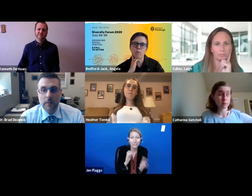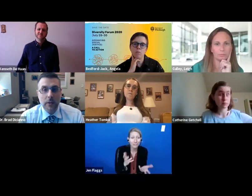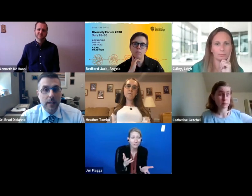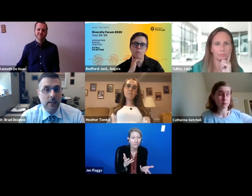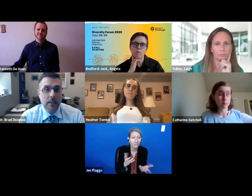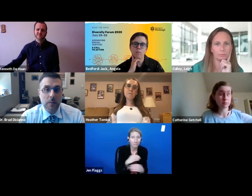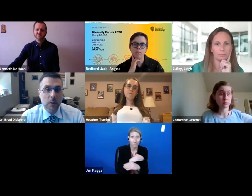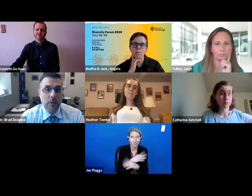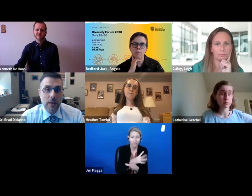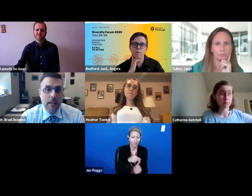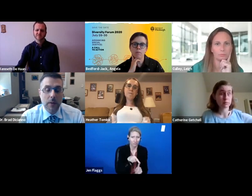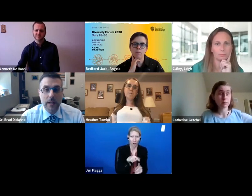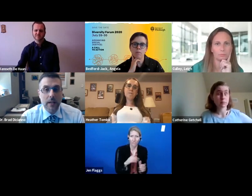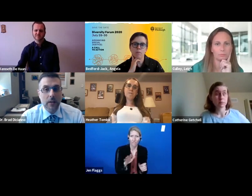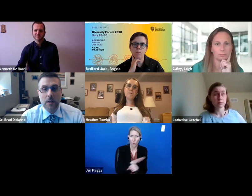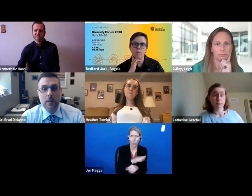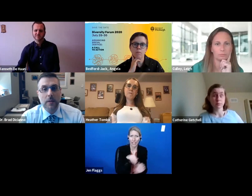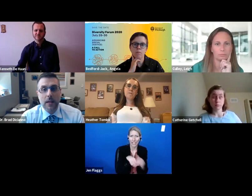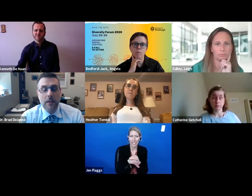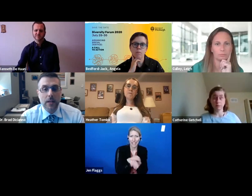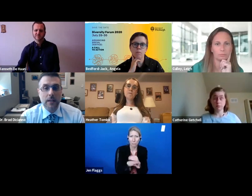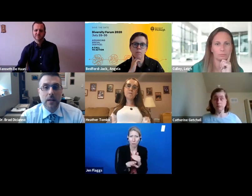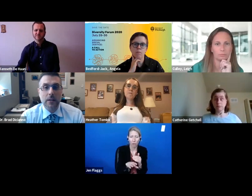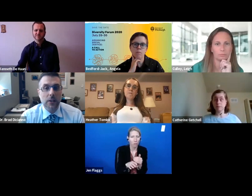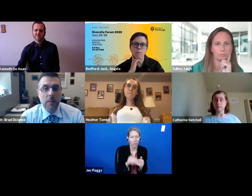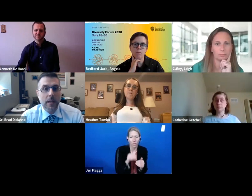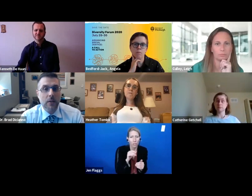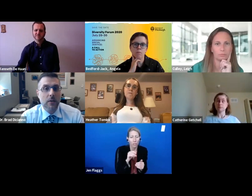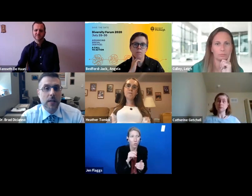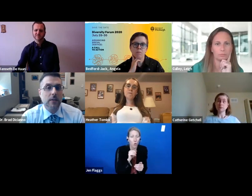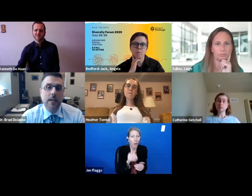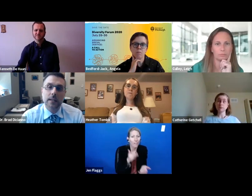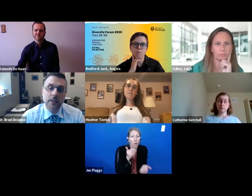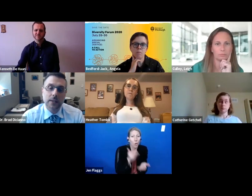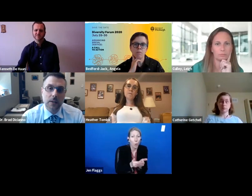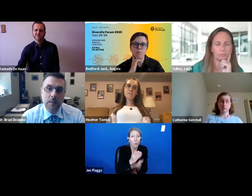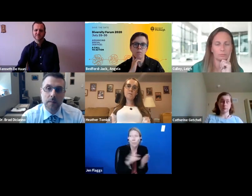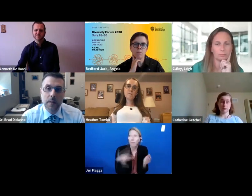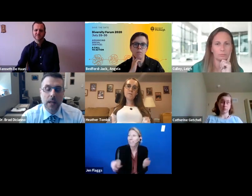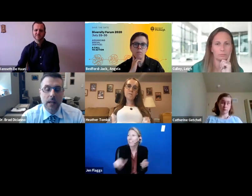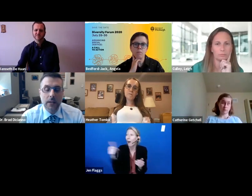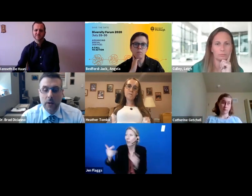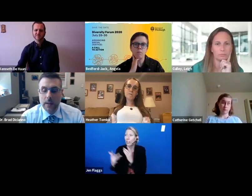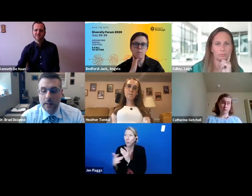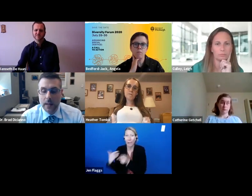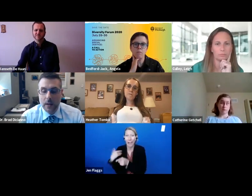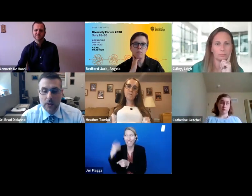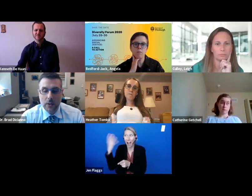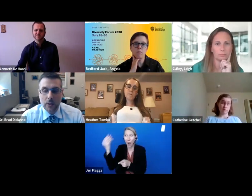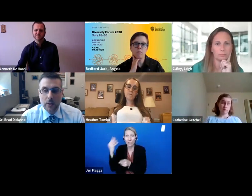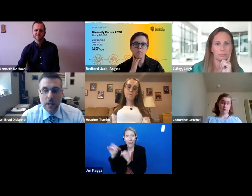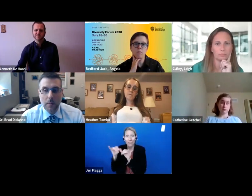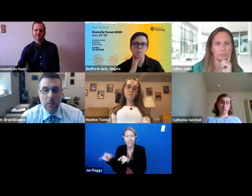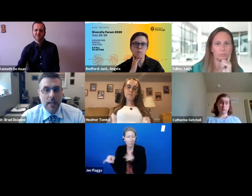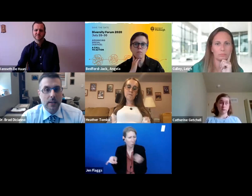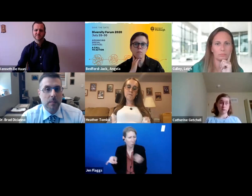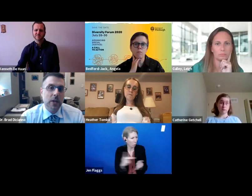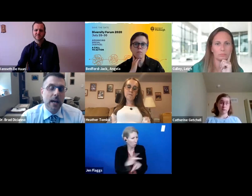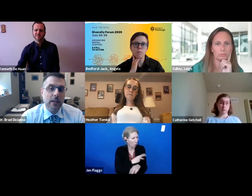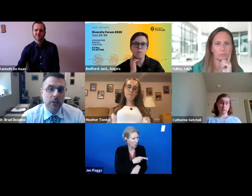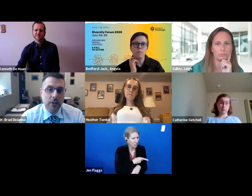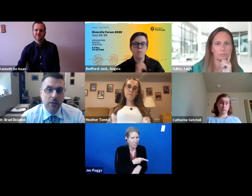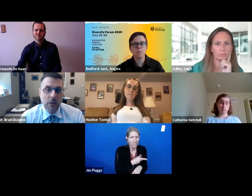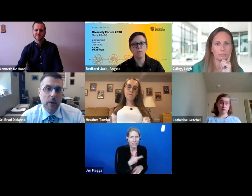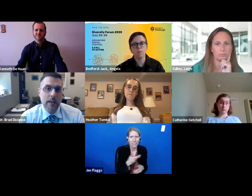are fully accessible anywhere near some of the other technologies being used outside the system. And so I think that also presents